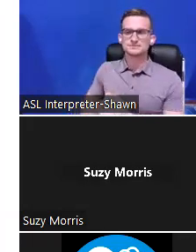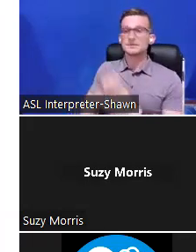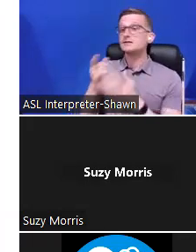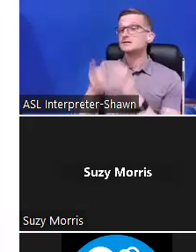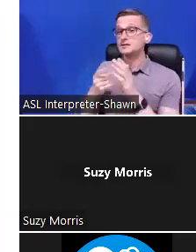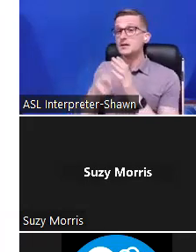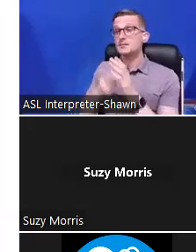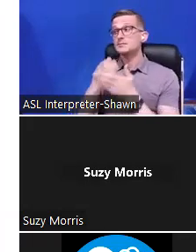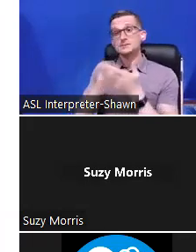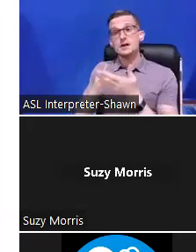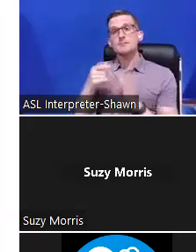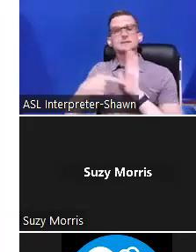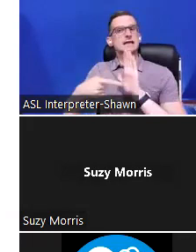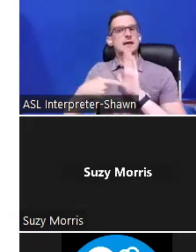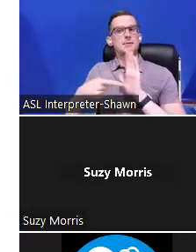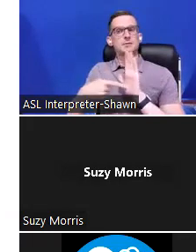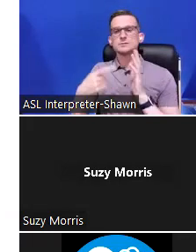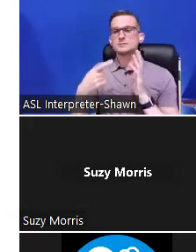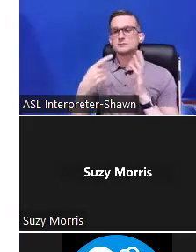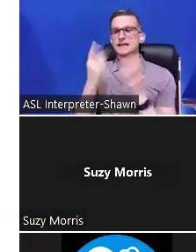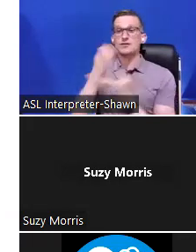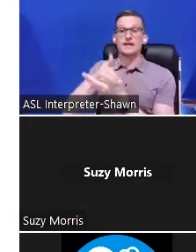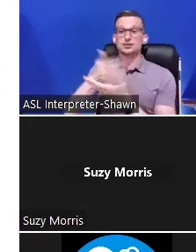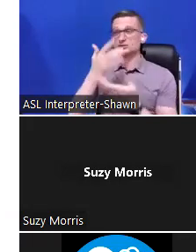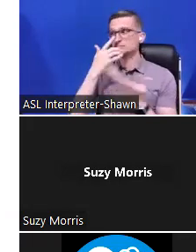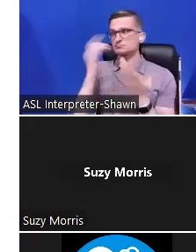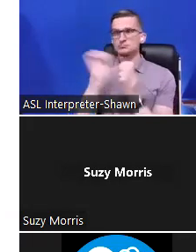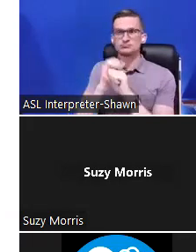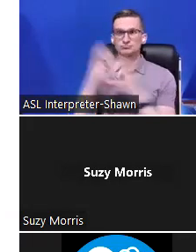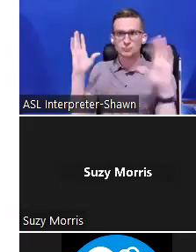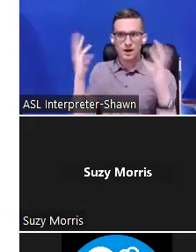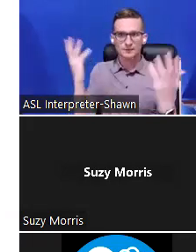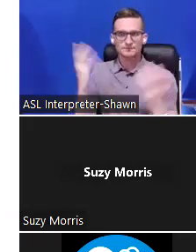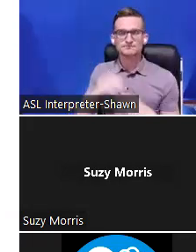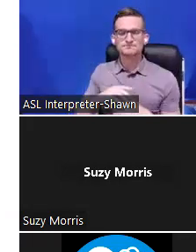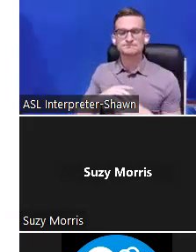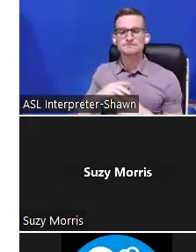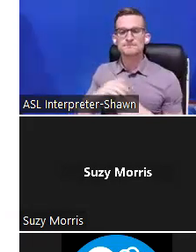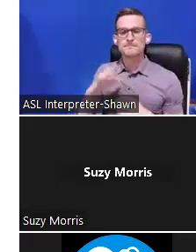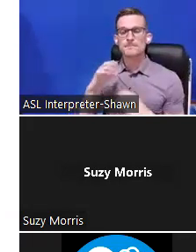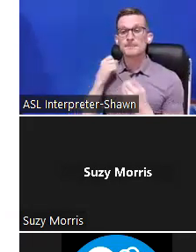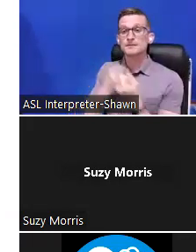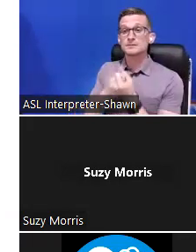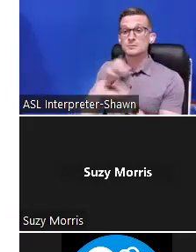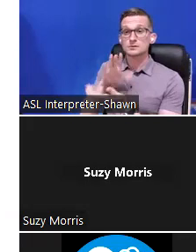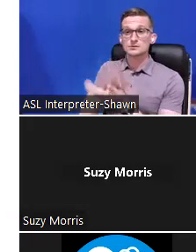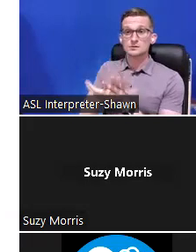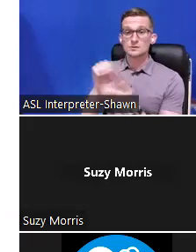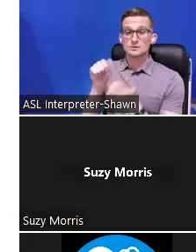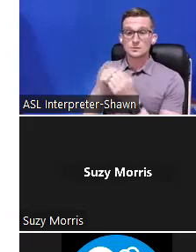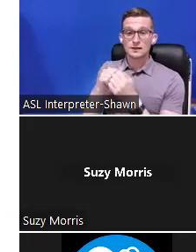but some examples of what those interventions may be are supporting schools with youth mental